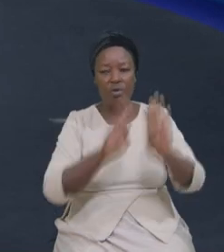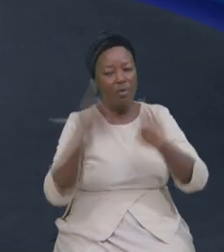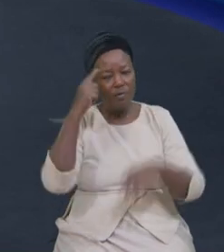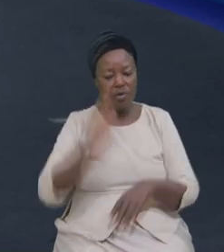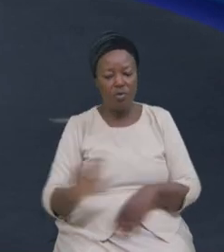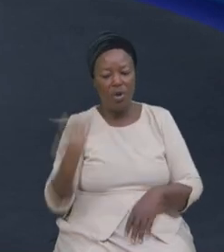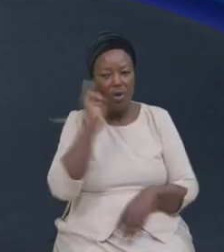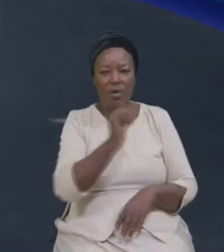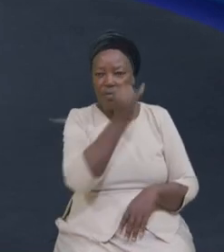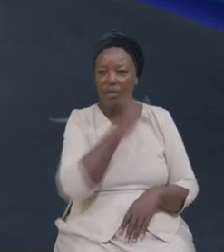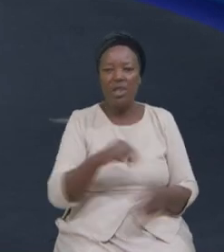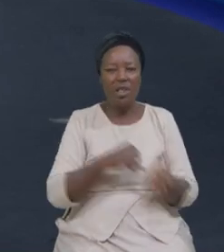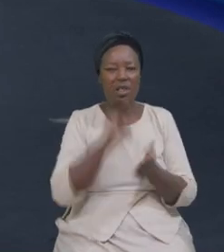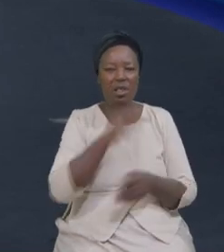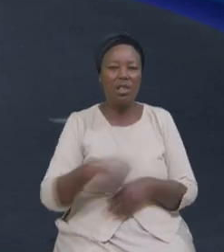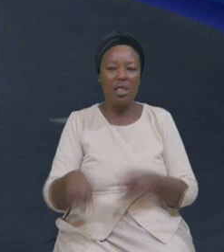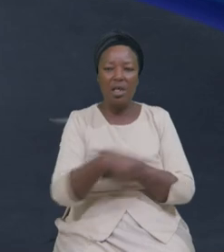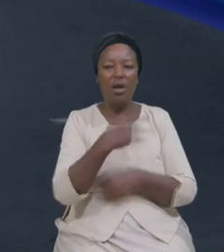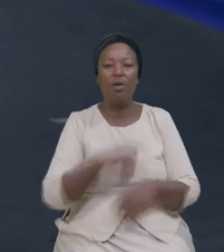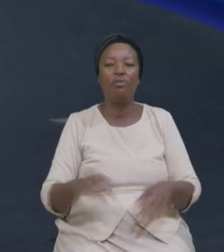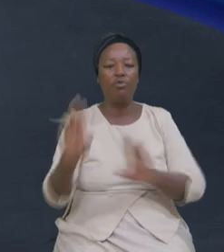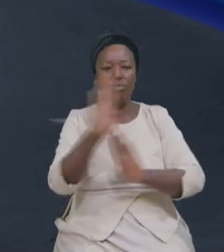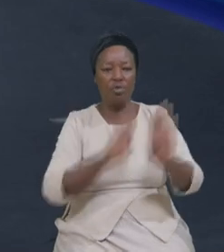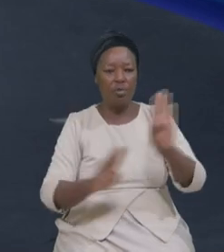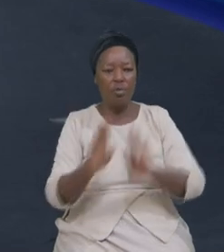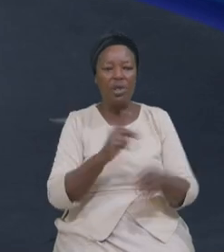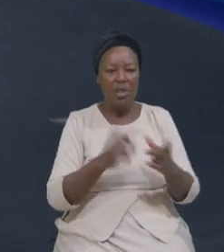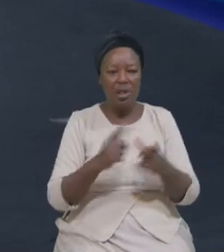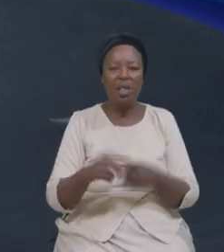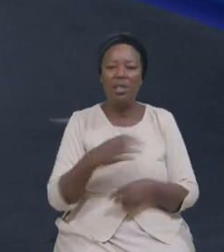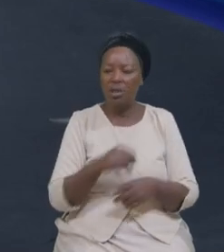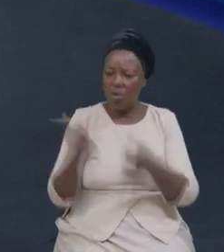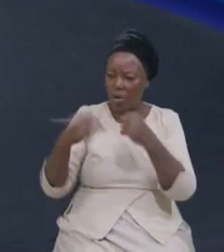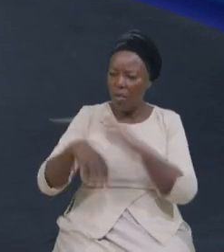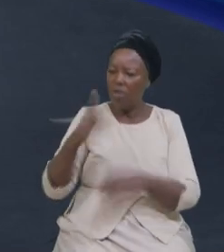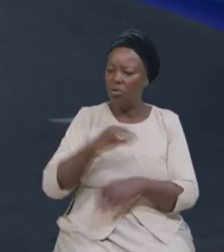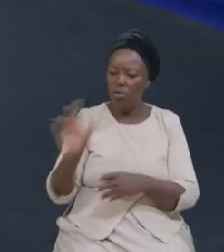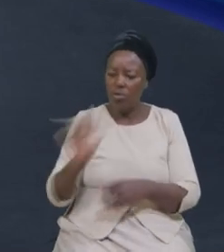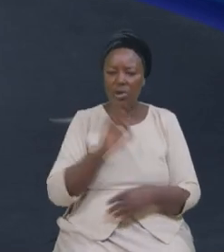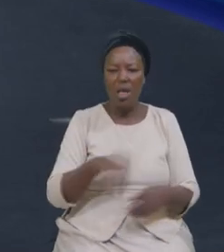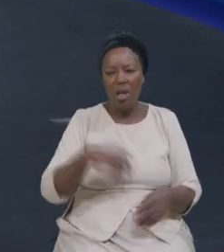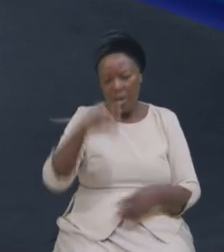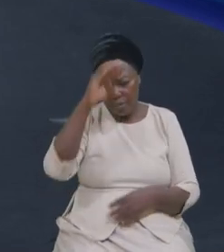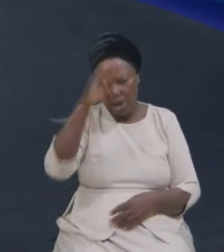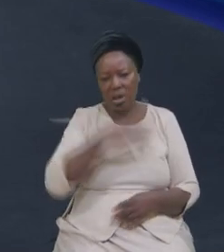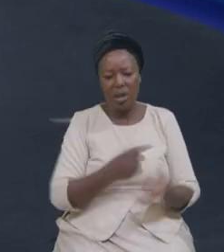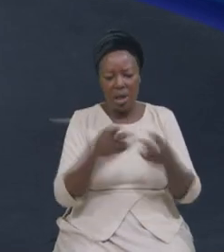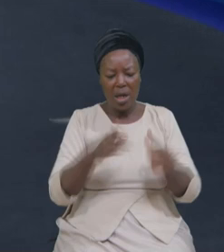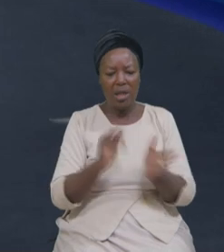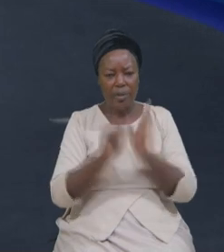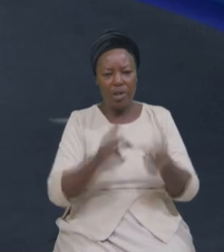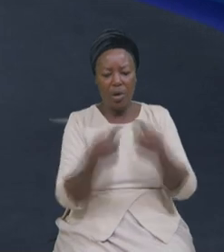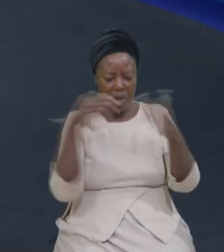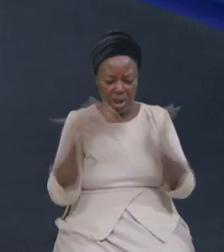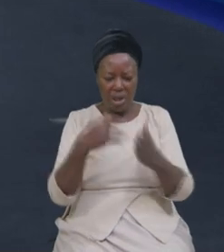there came a day of trouble when Goliath came out and said, choose a man and let him come against me. And the way he